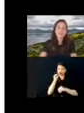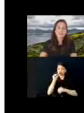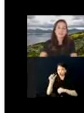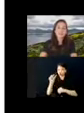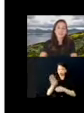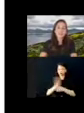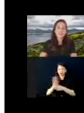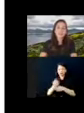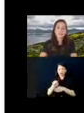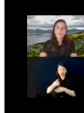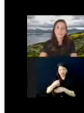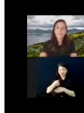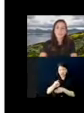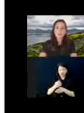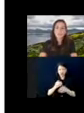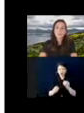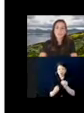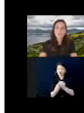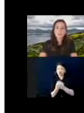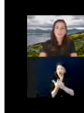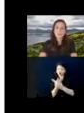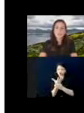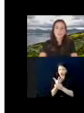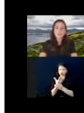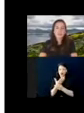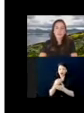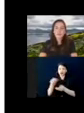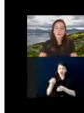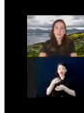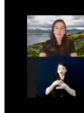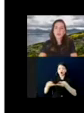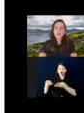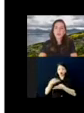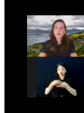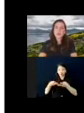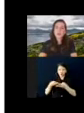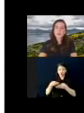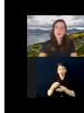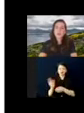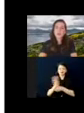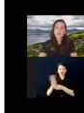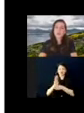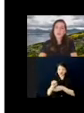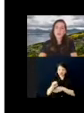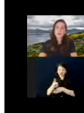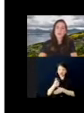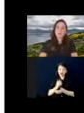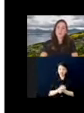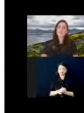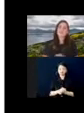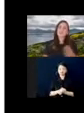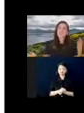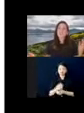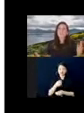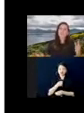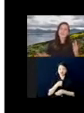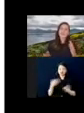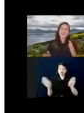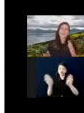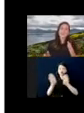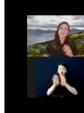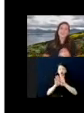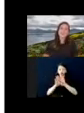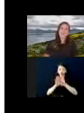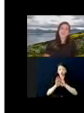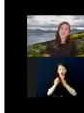Okay. So I'll just close by, you know, maybe giving an